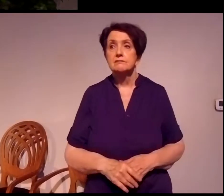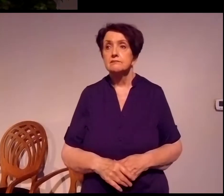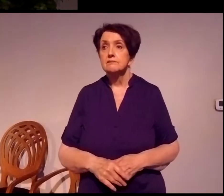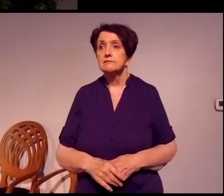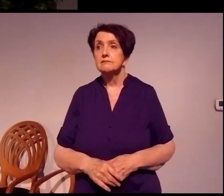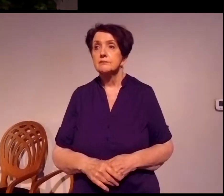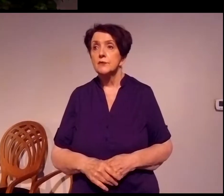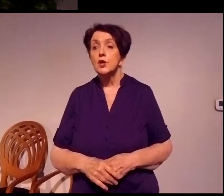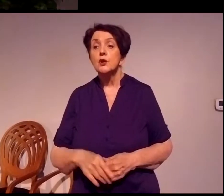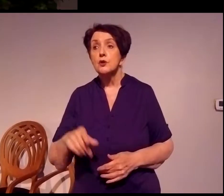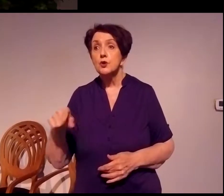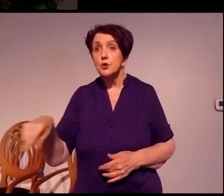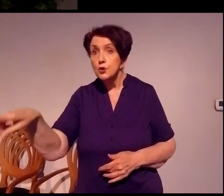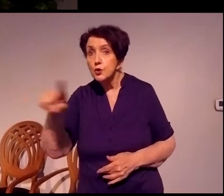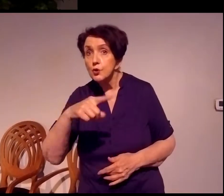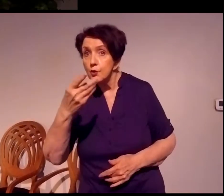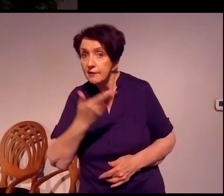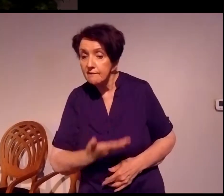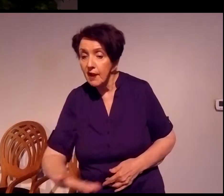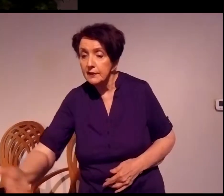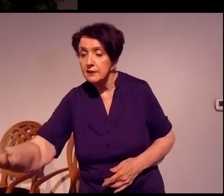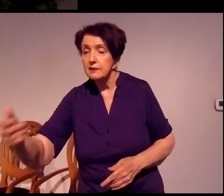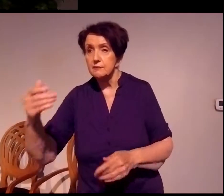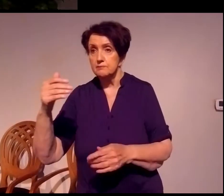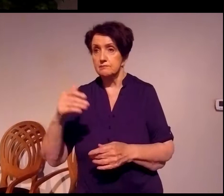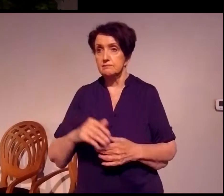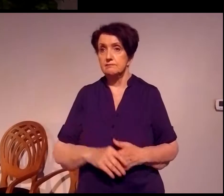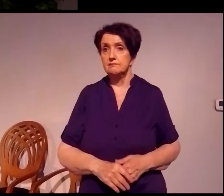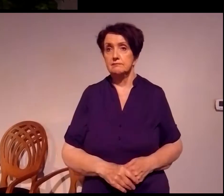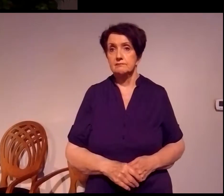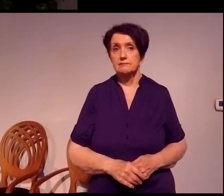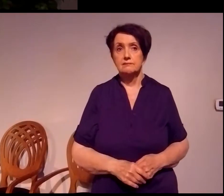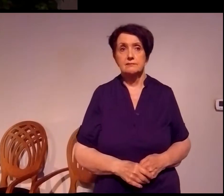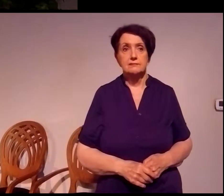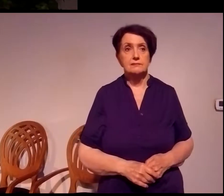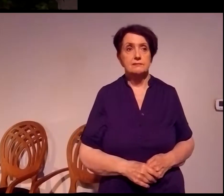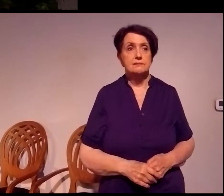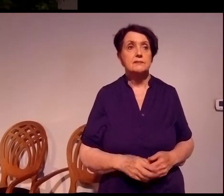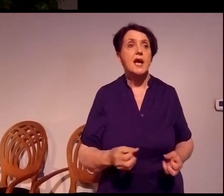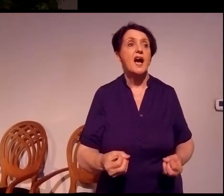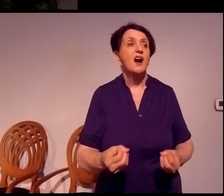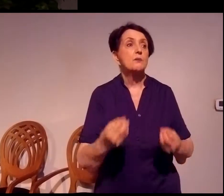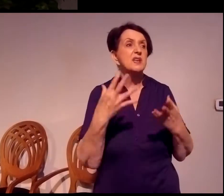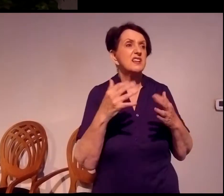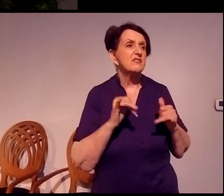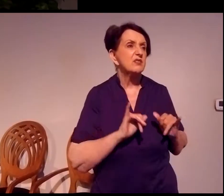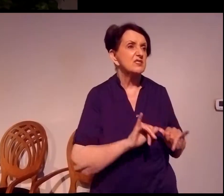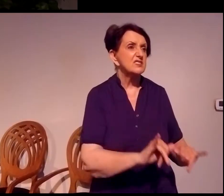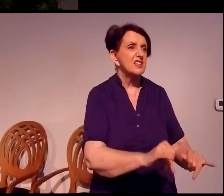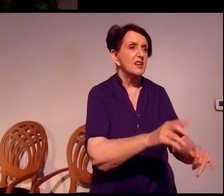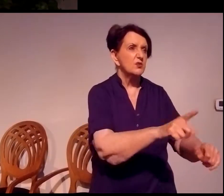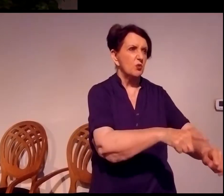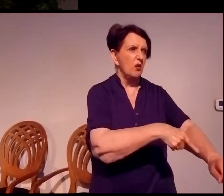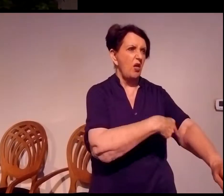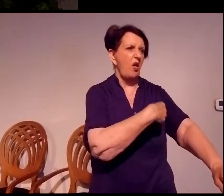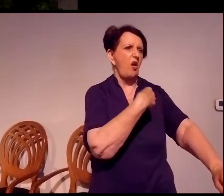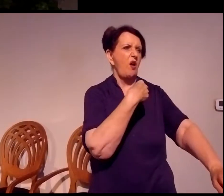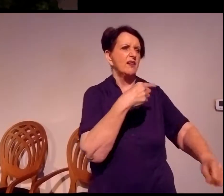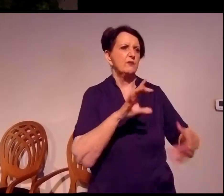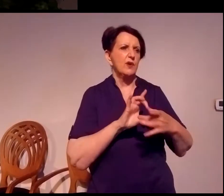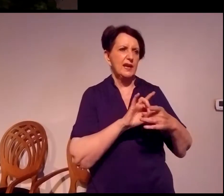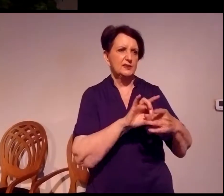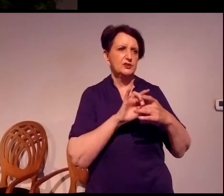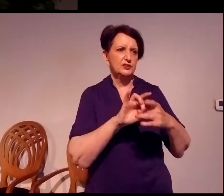You invited them in. And how many of you have stayed too long in relationships?